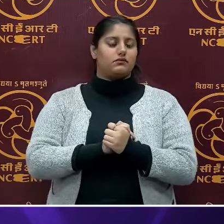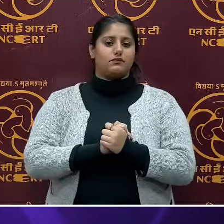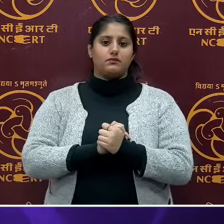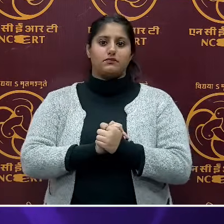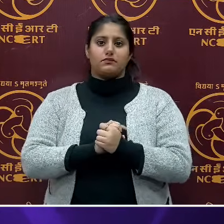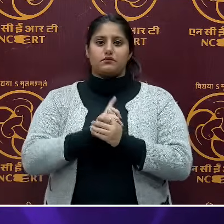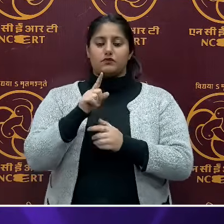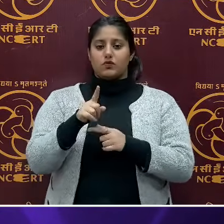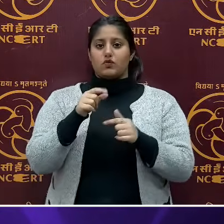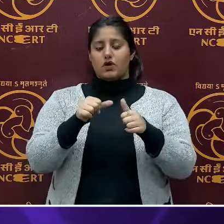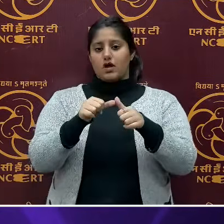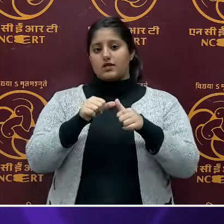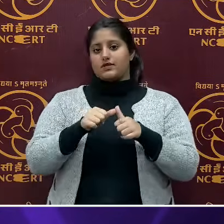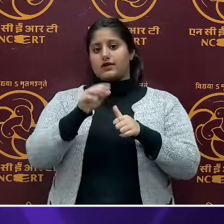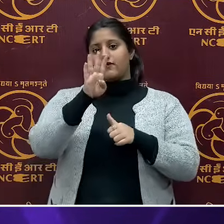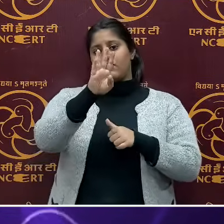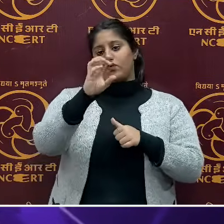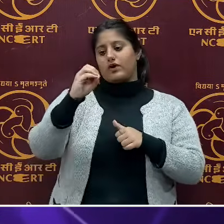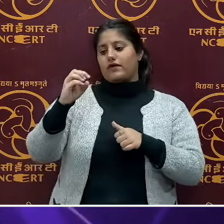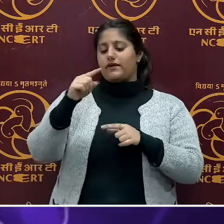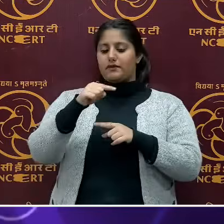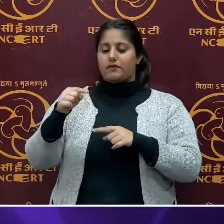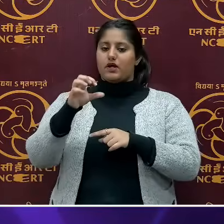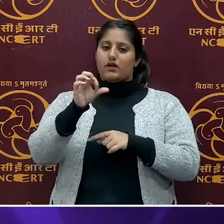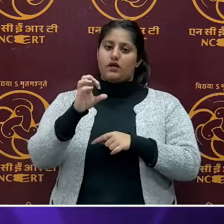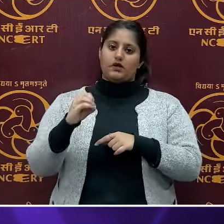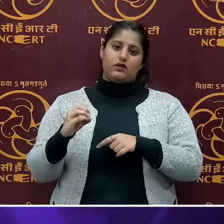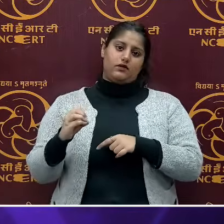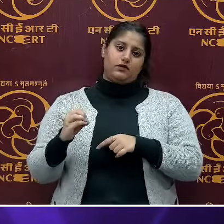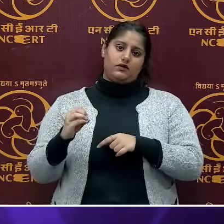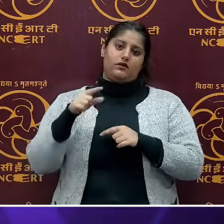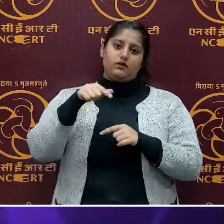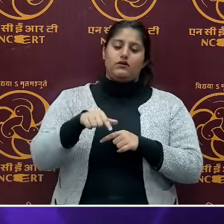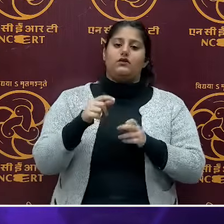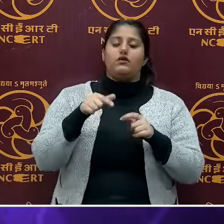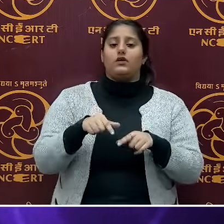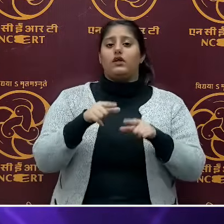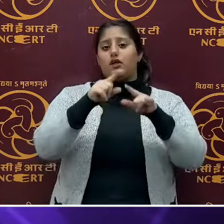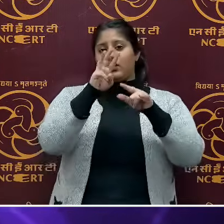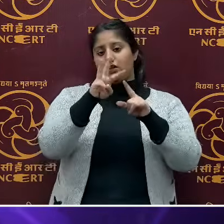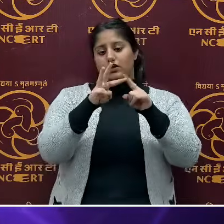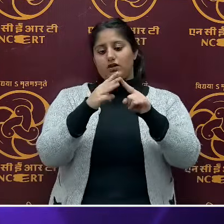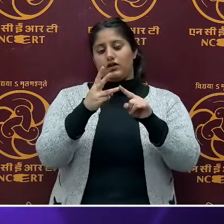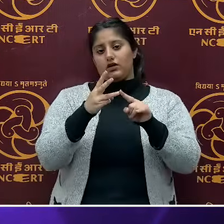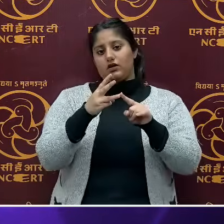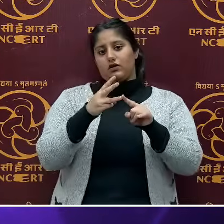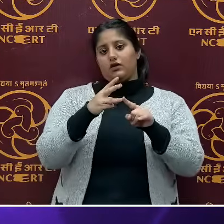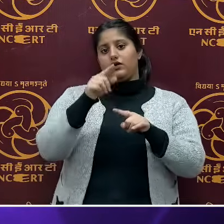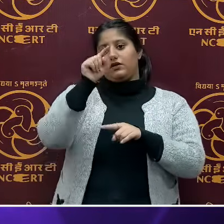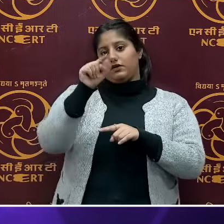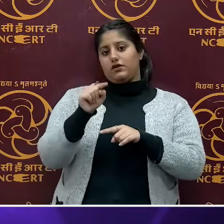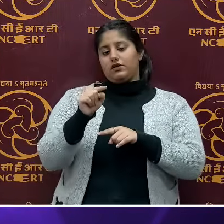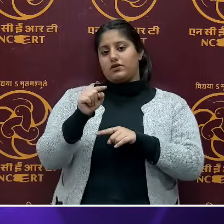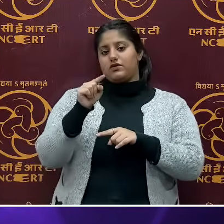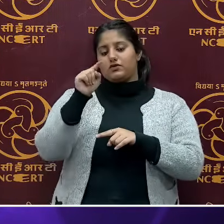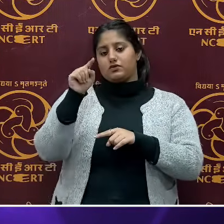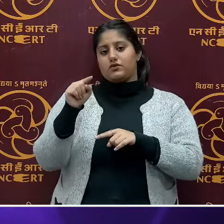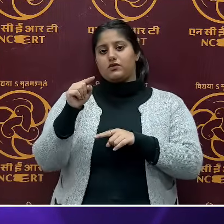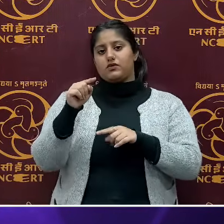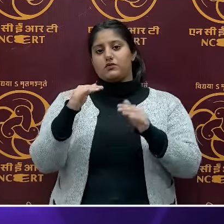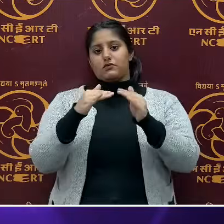So you will get 400 upon 900. Now these 3 ratios are in proportion